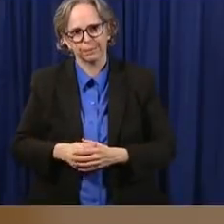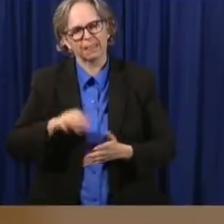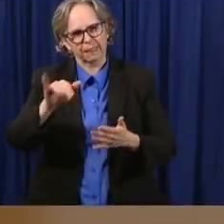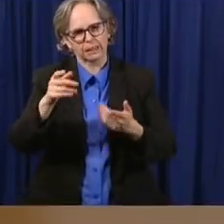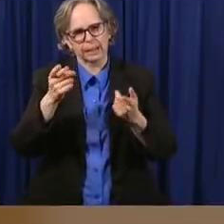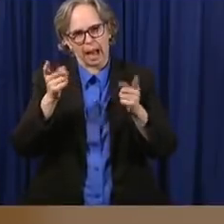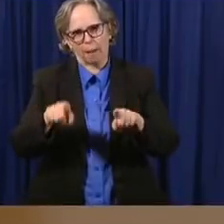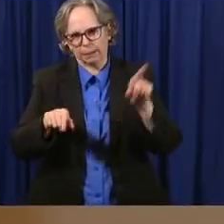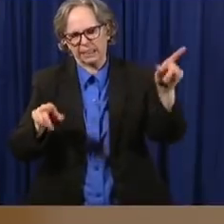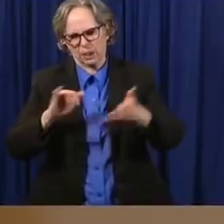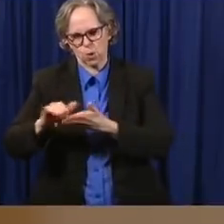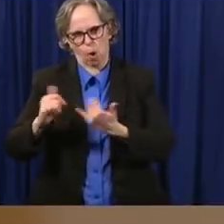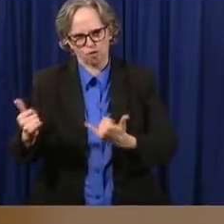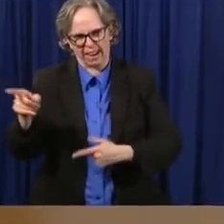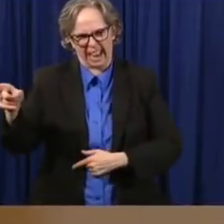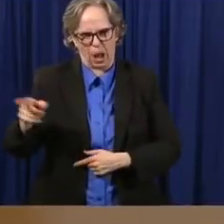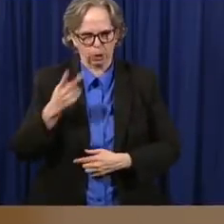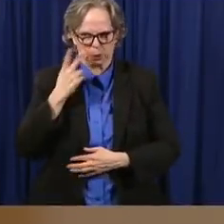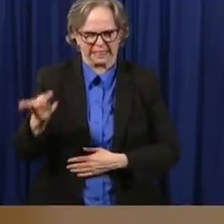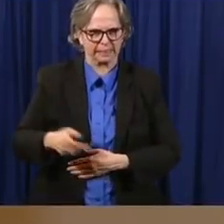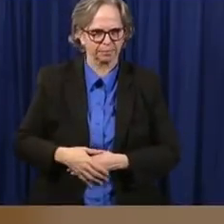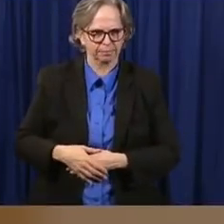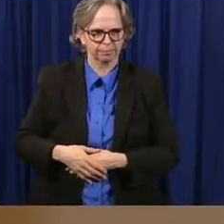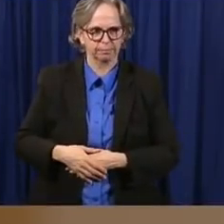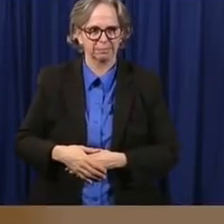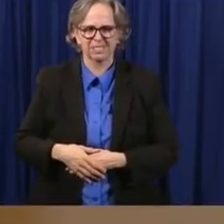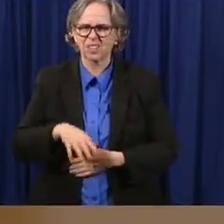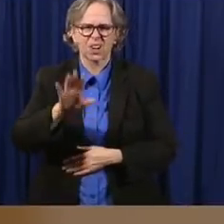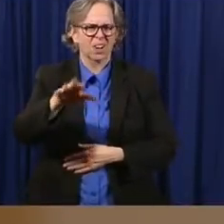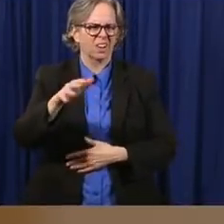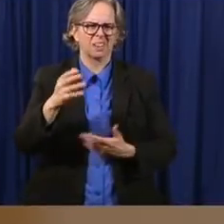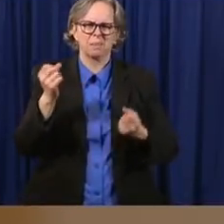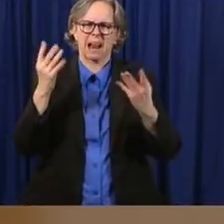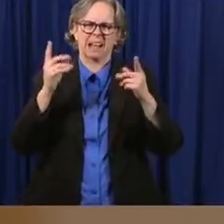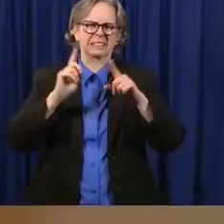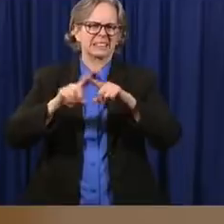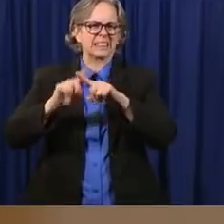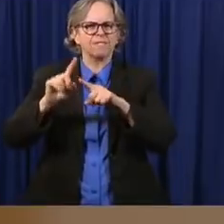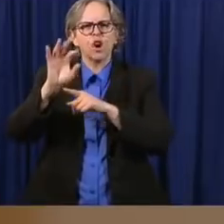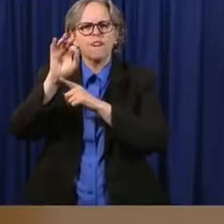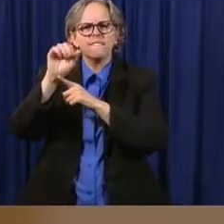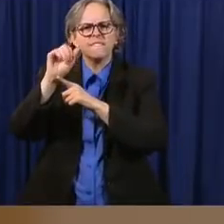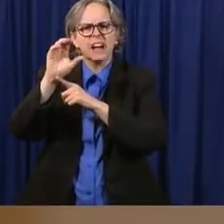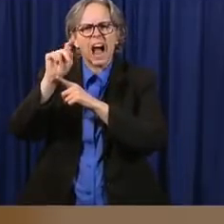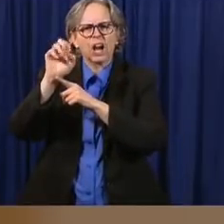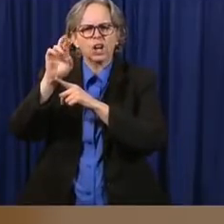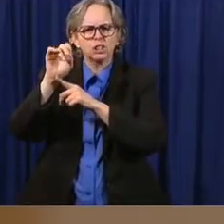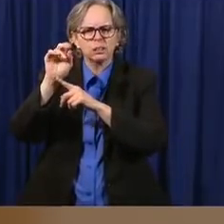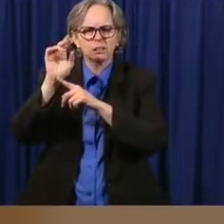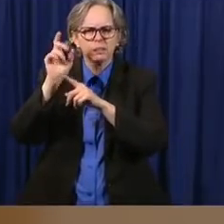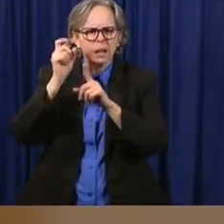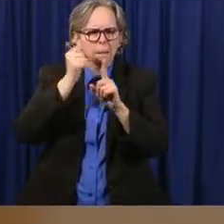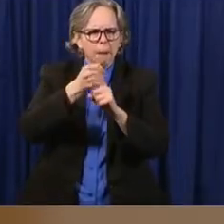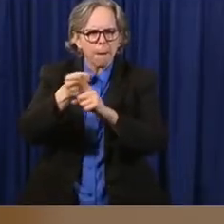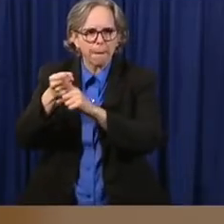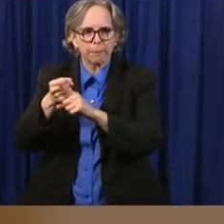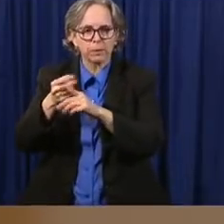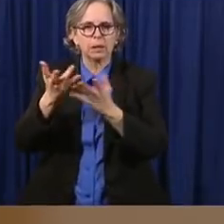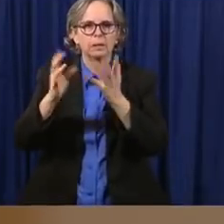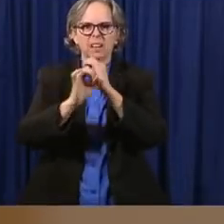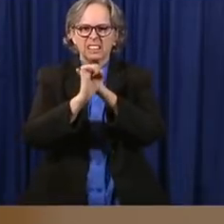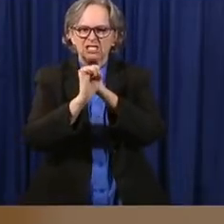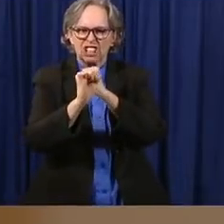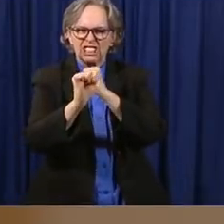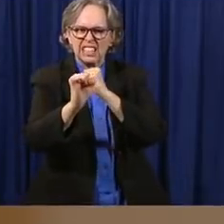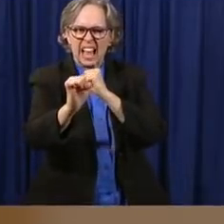in there. So there's so many confounding factors. By stretching it out, it goes longer.